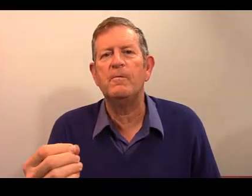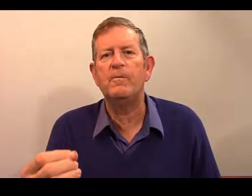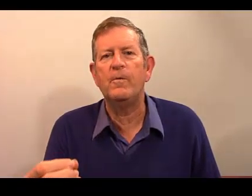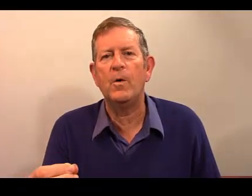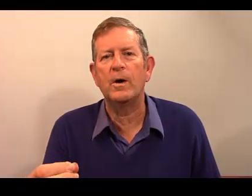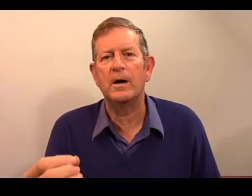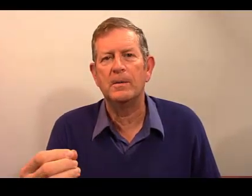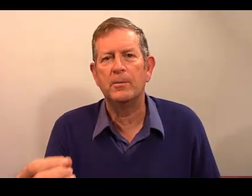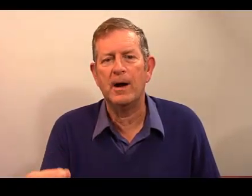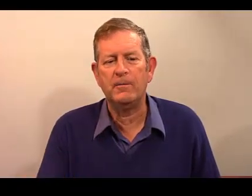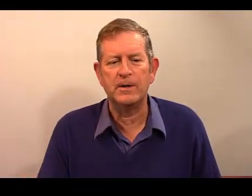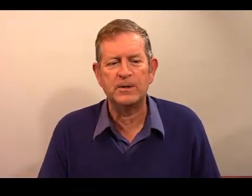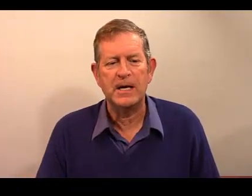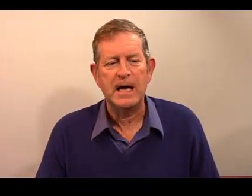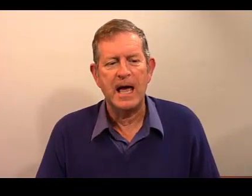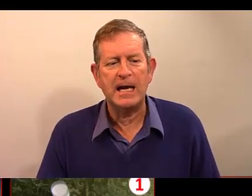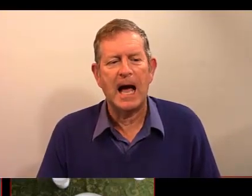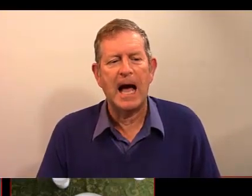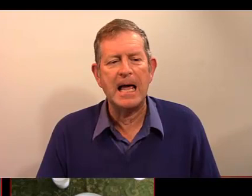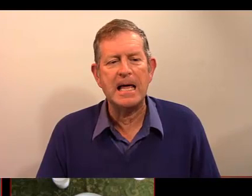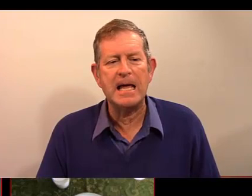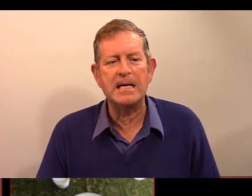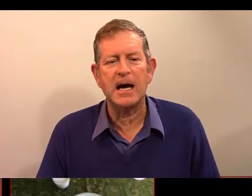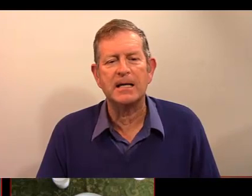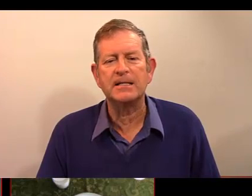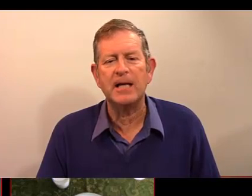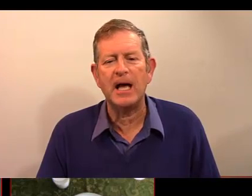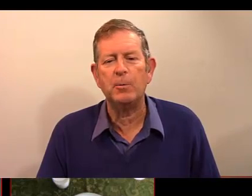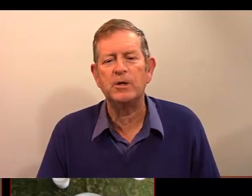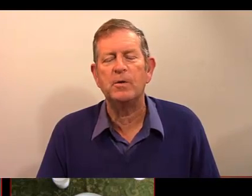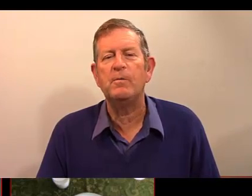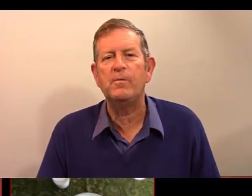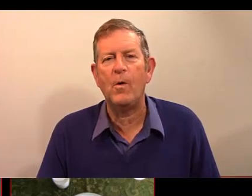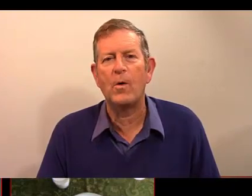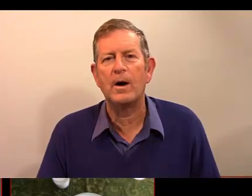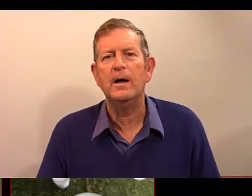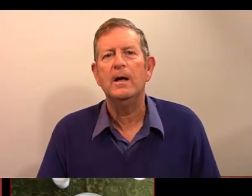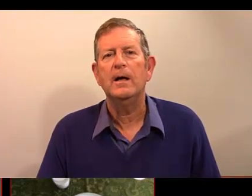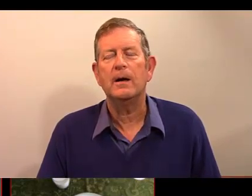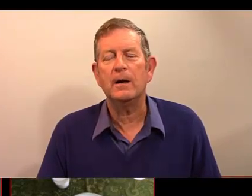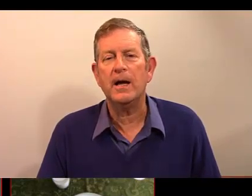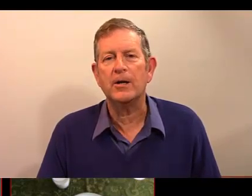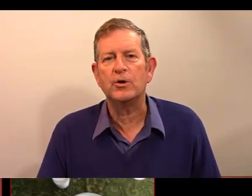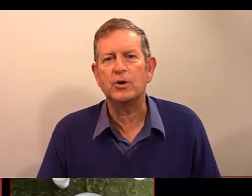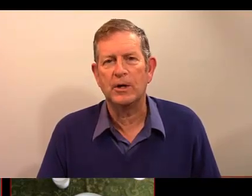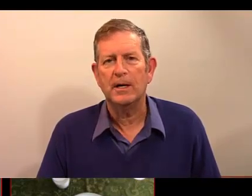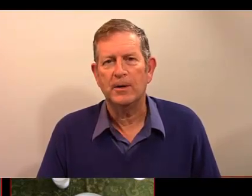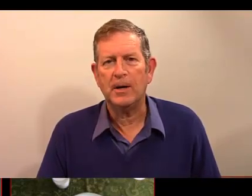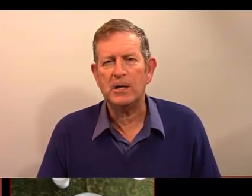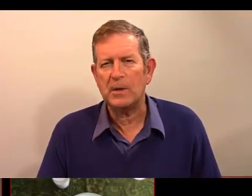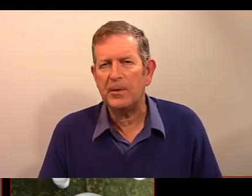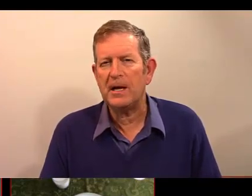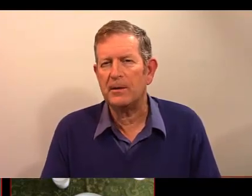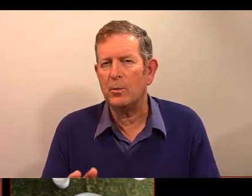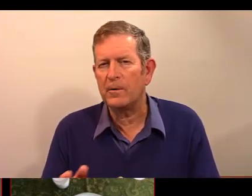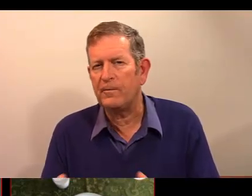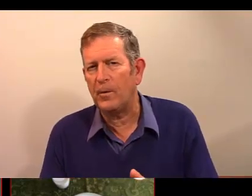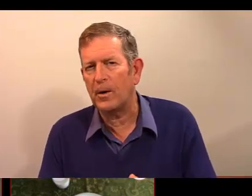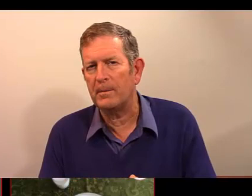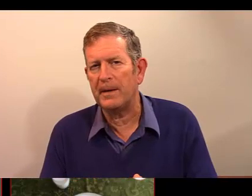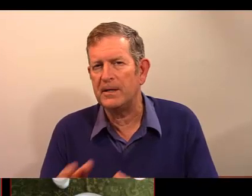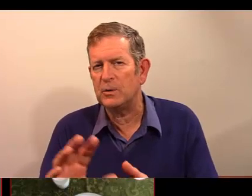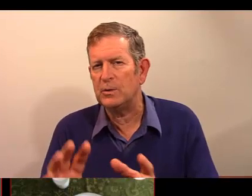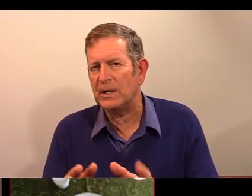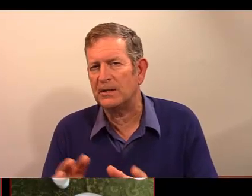eggs for breakfast, and I eat a sandwich for lunch. Okay, so I think the